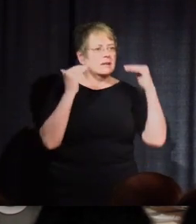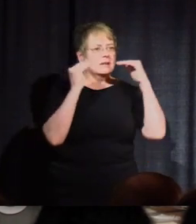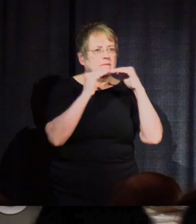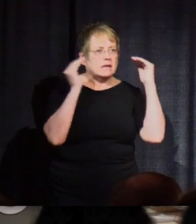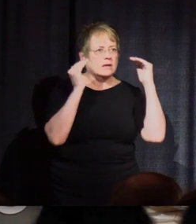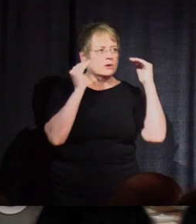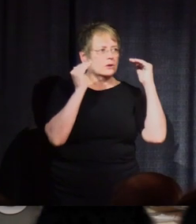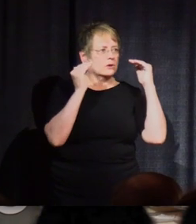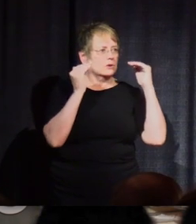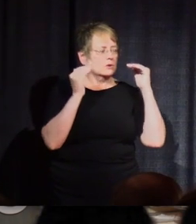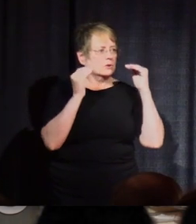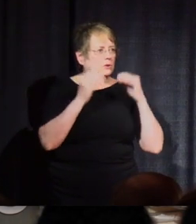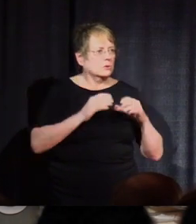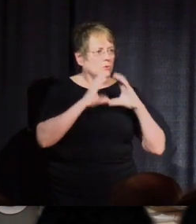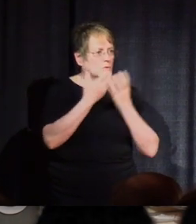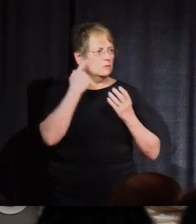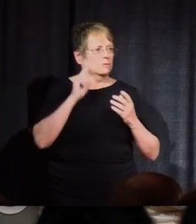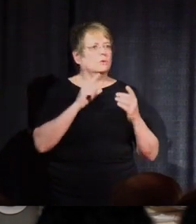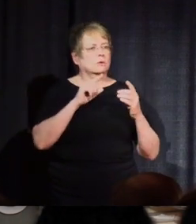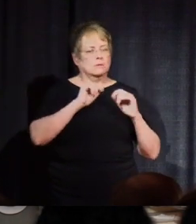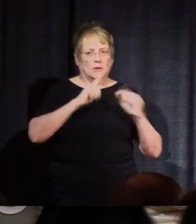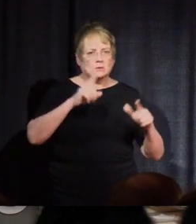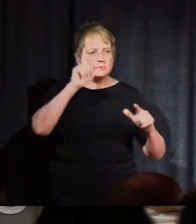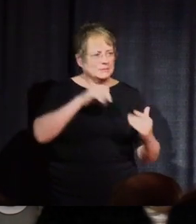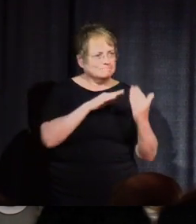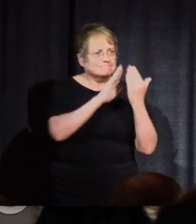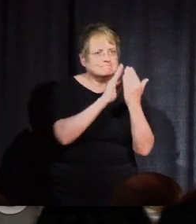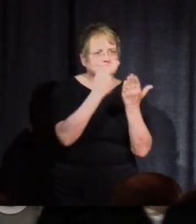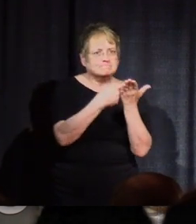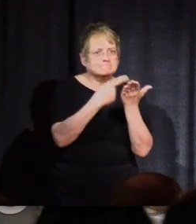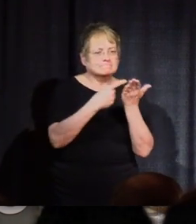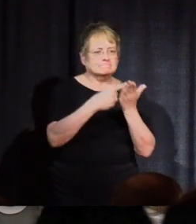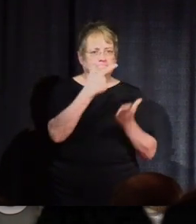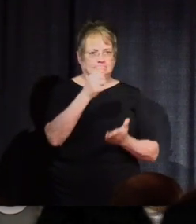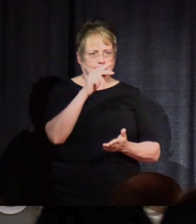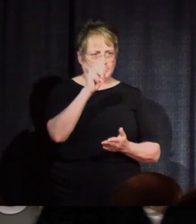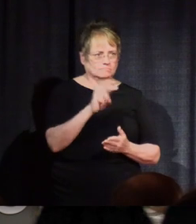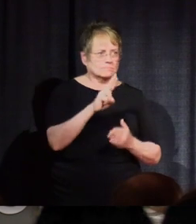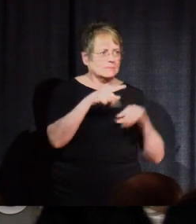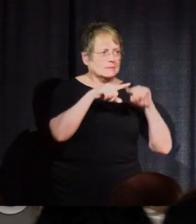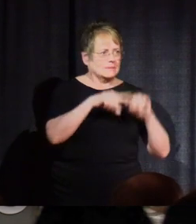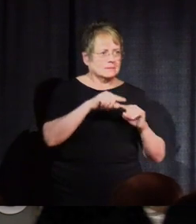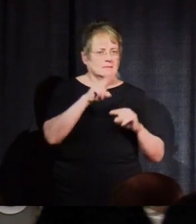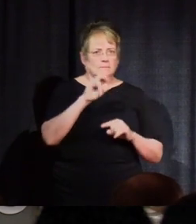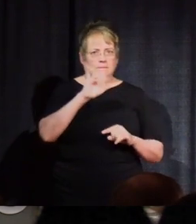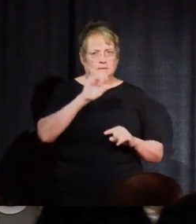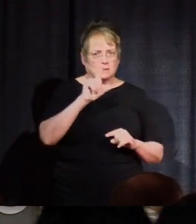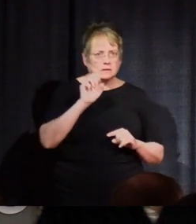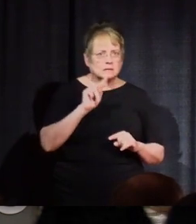for all we must address gender-based violence because gender equity cannot exist in a